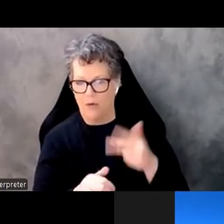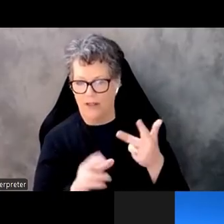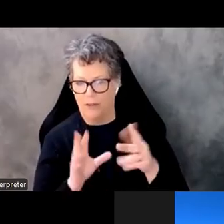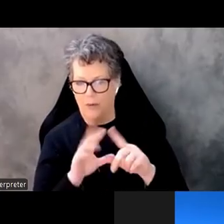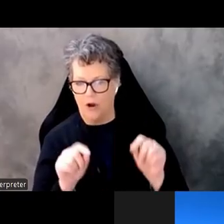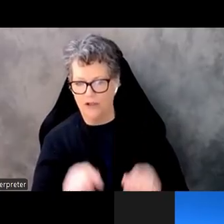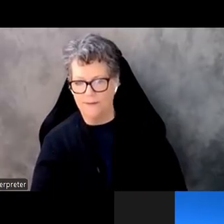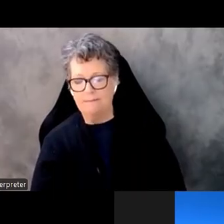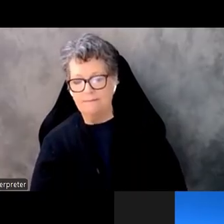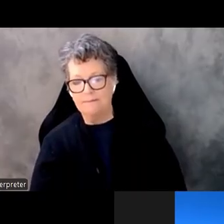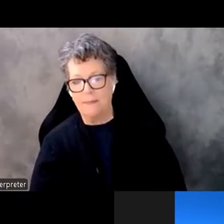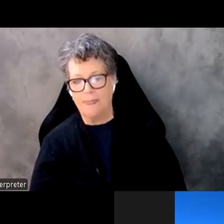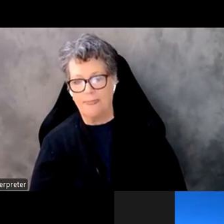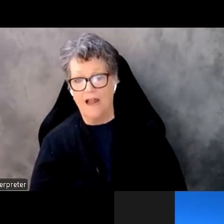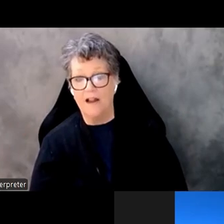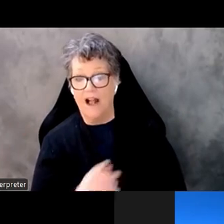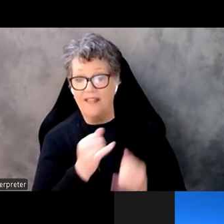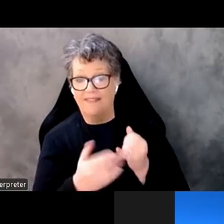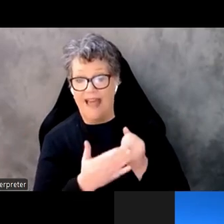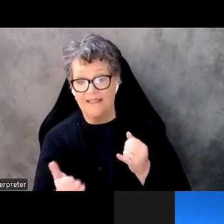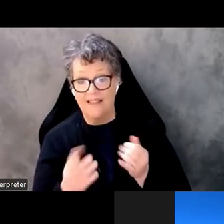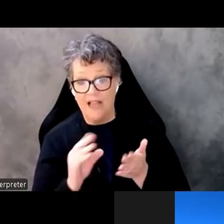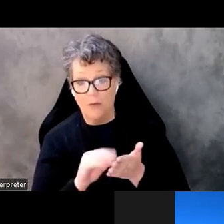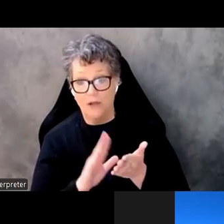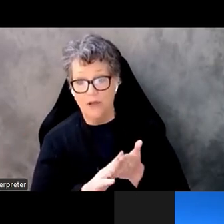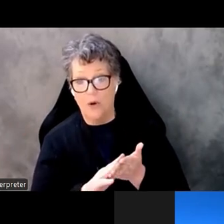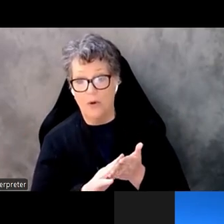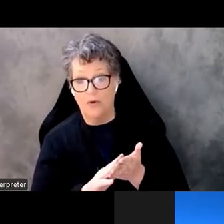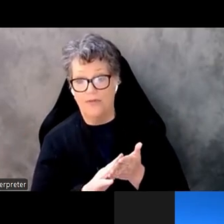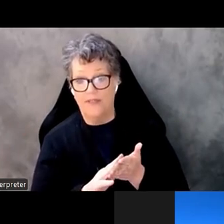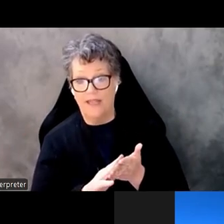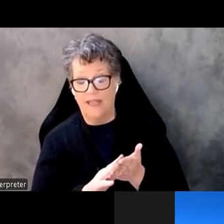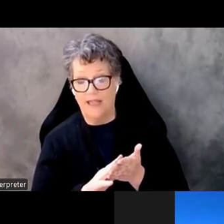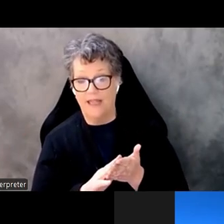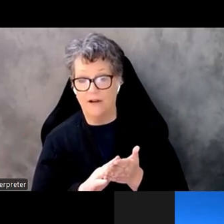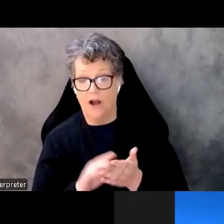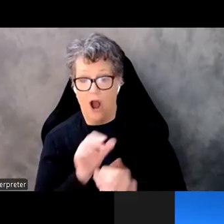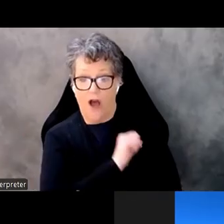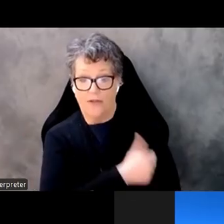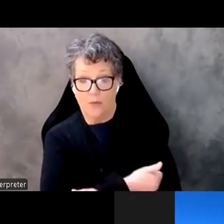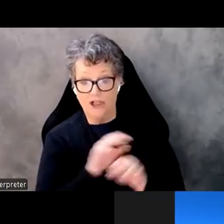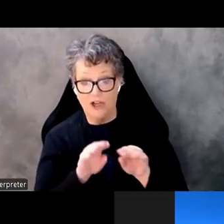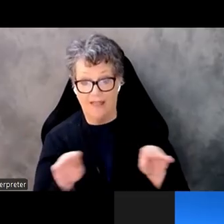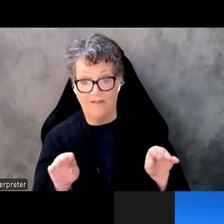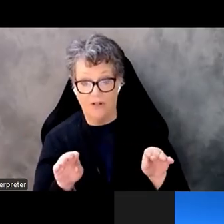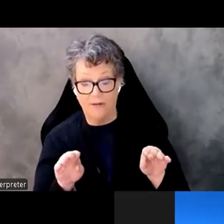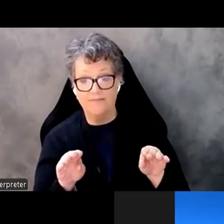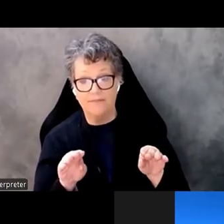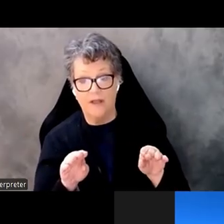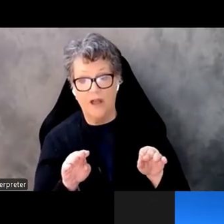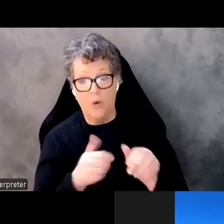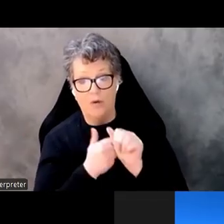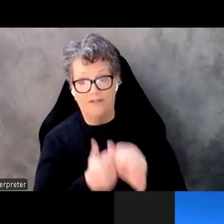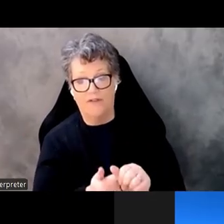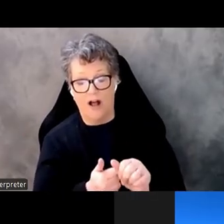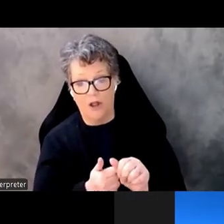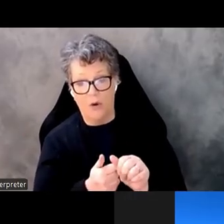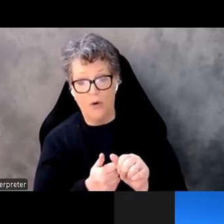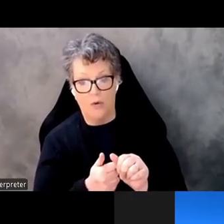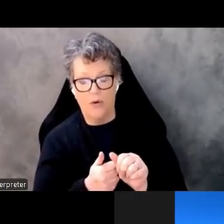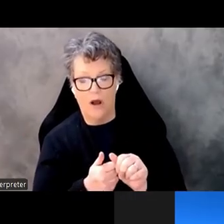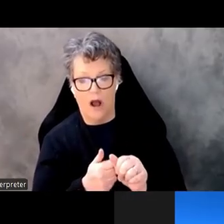being. The last thing that I'll note is the authorization levels for these 3 cards will follow our delegation of